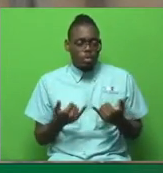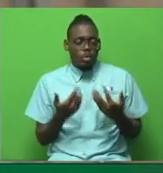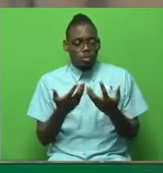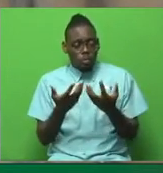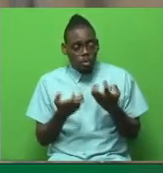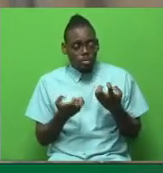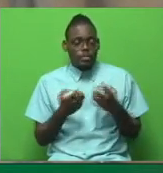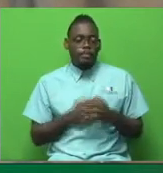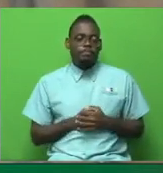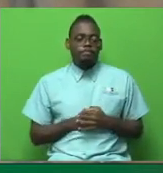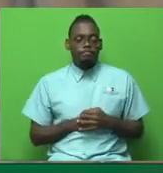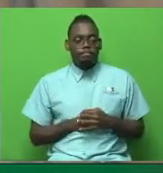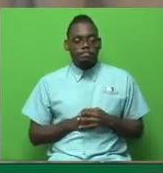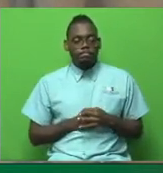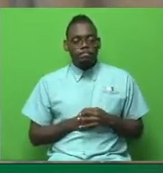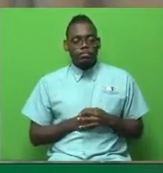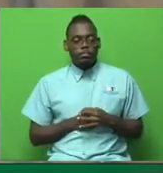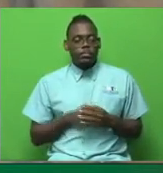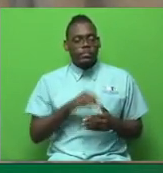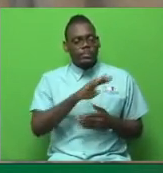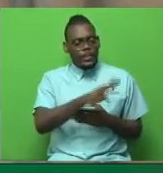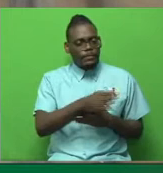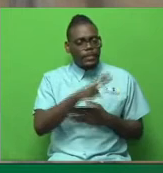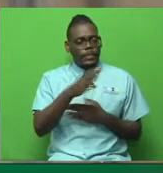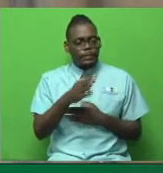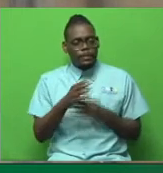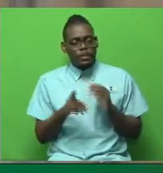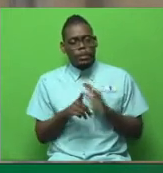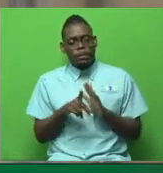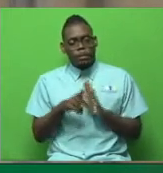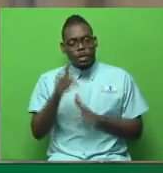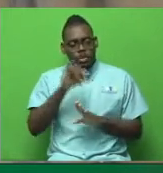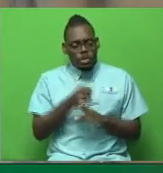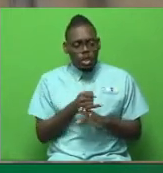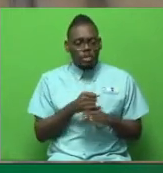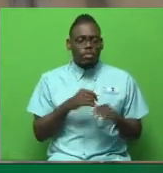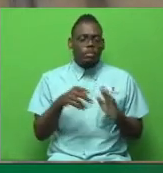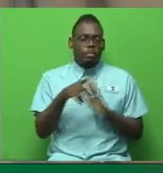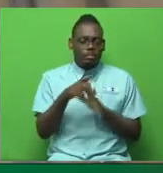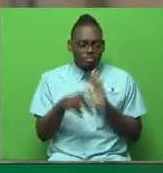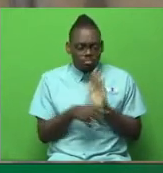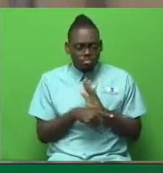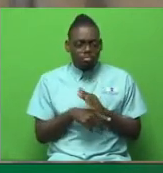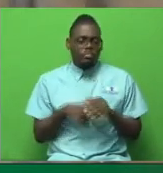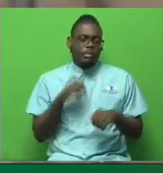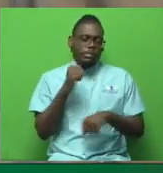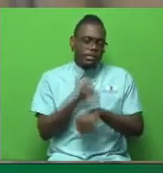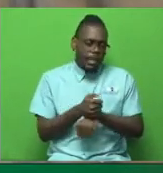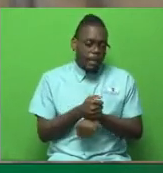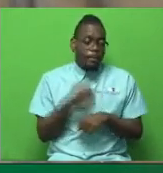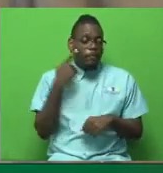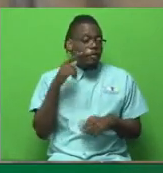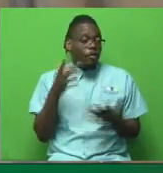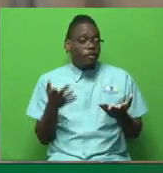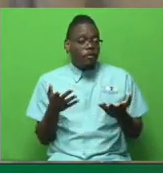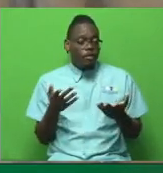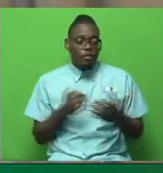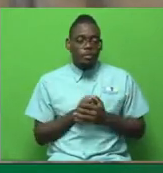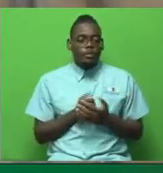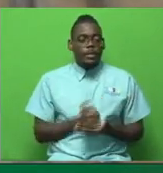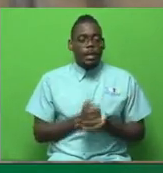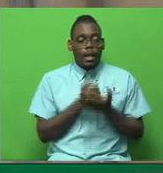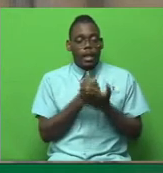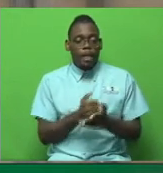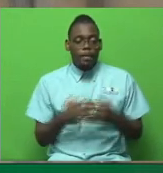put some projects some policy systems in place that will take the healthcare sector